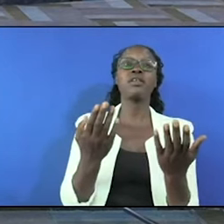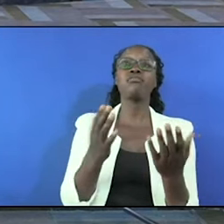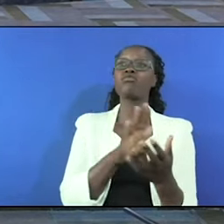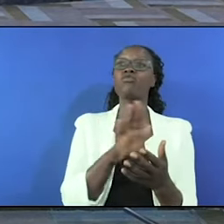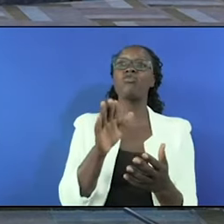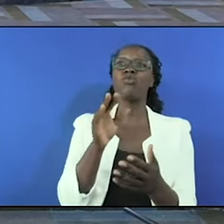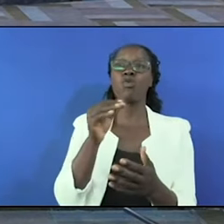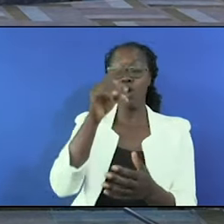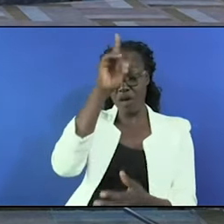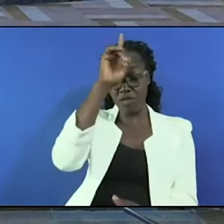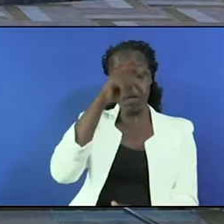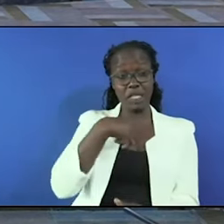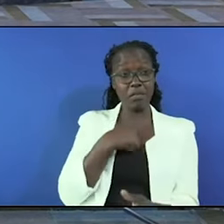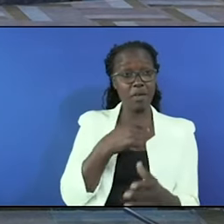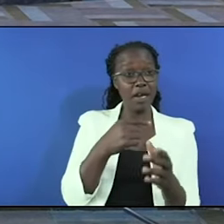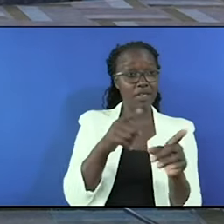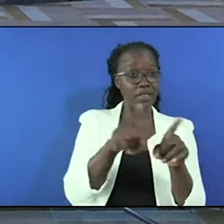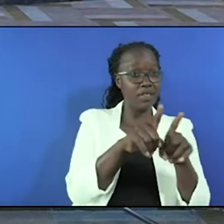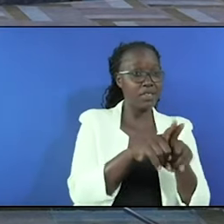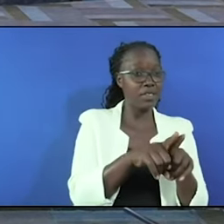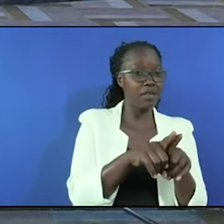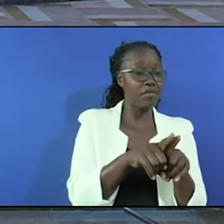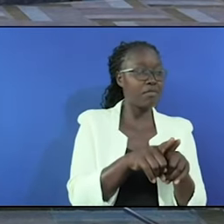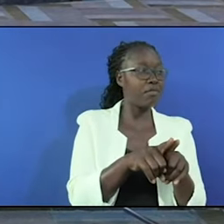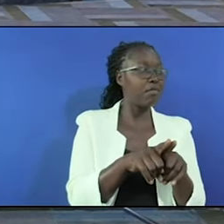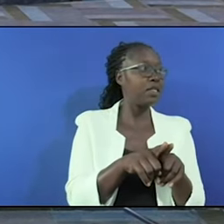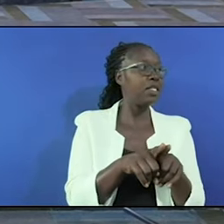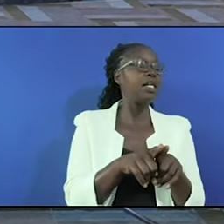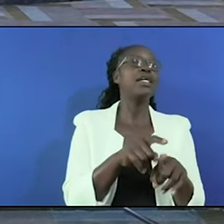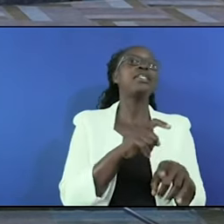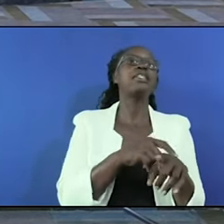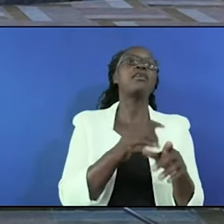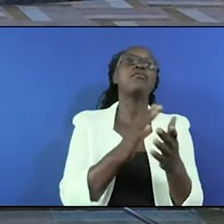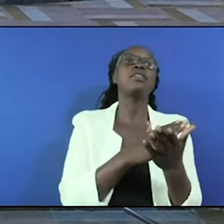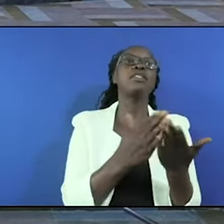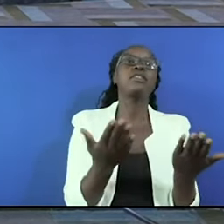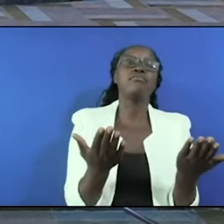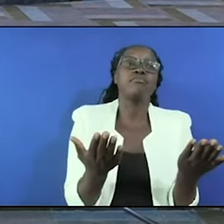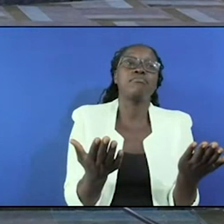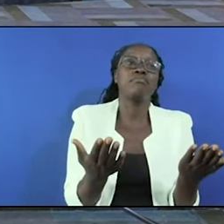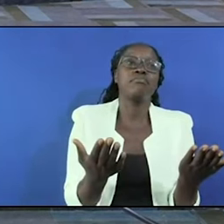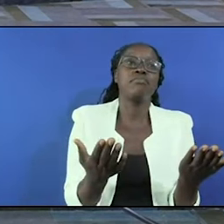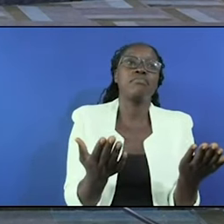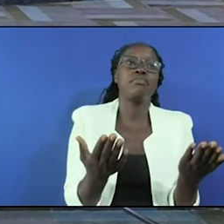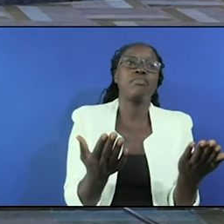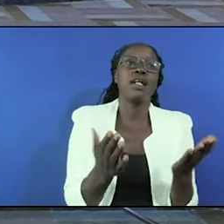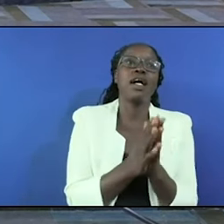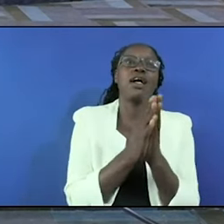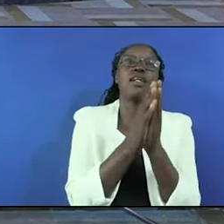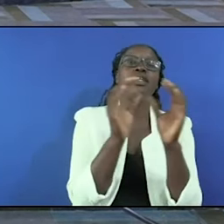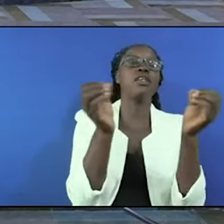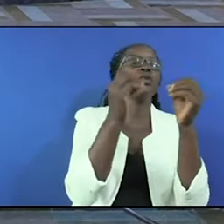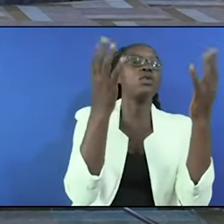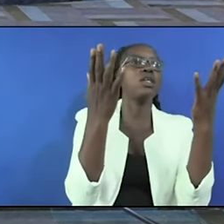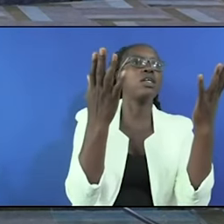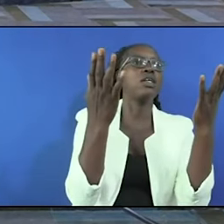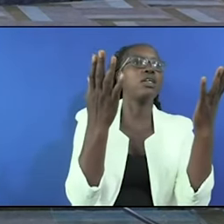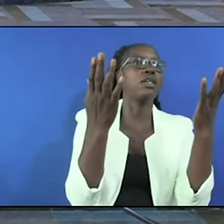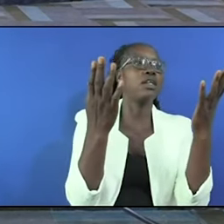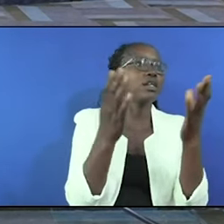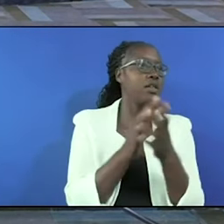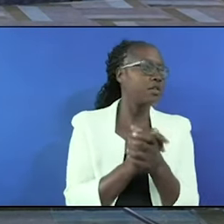come from. Give me time to tell it, because the Lord tells me to say it. Hallelujah. Dr.